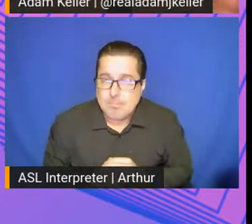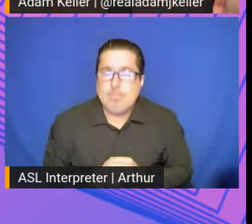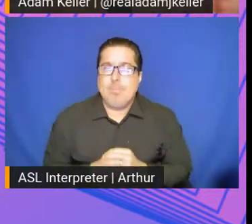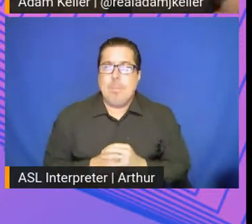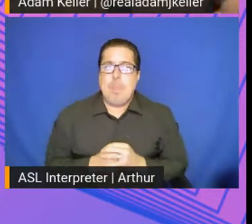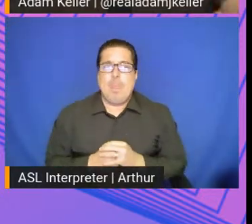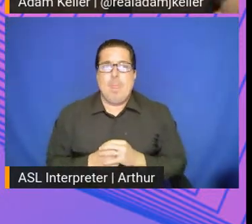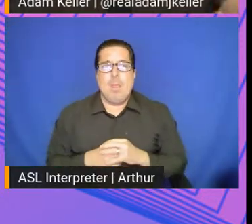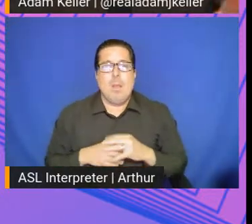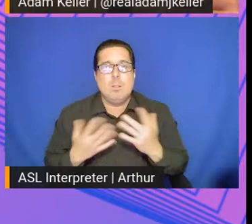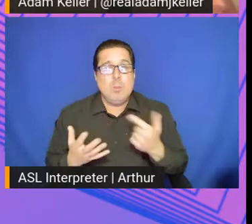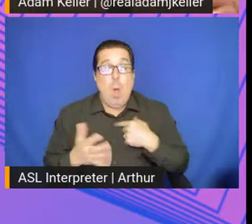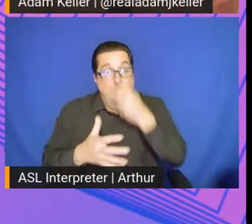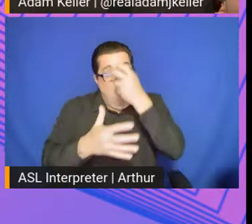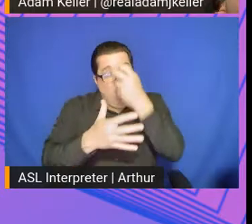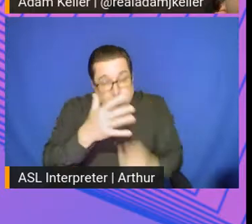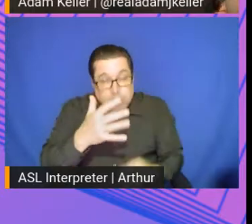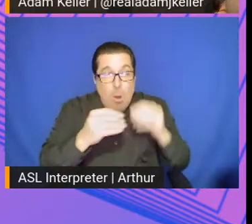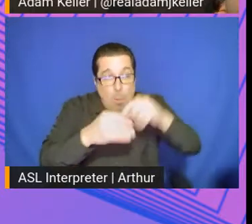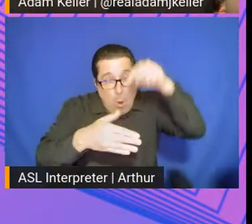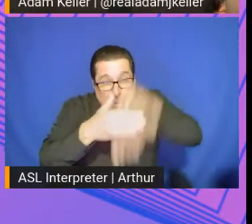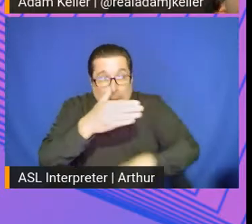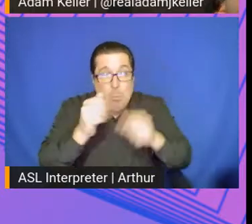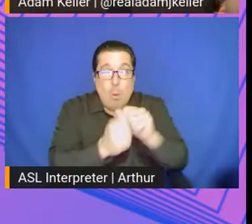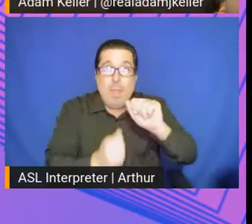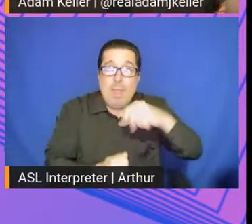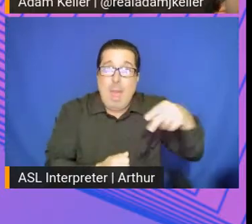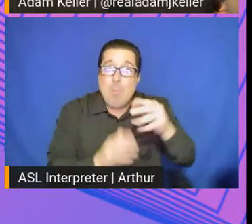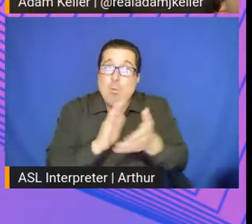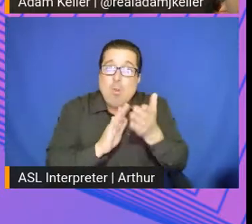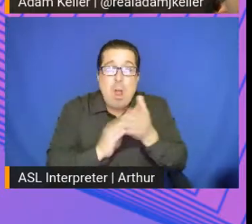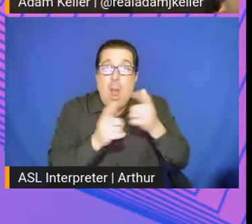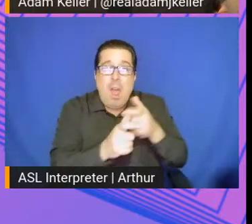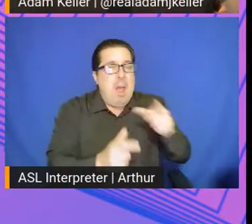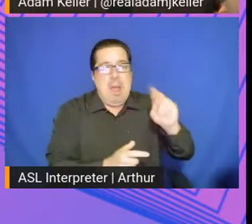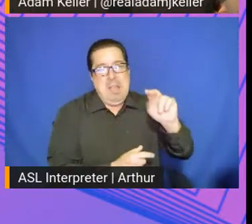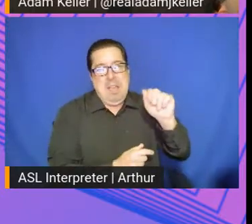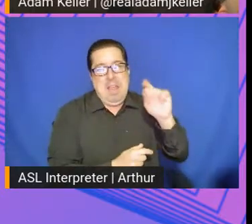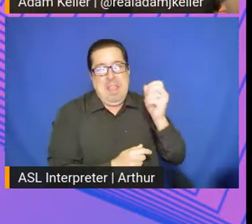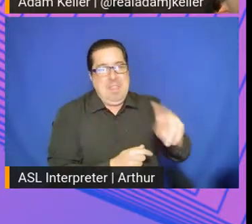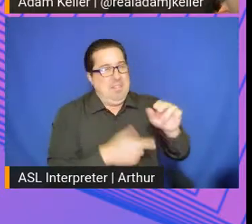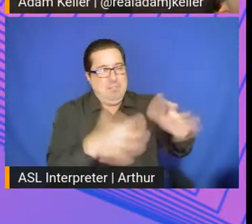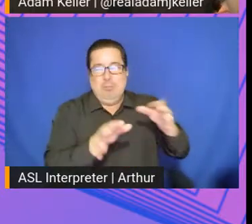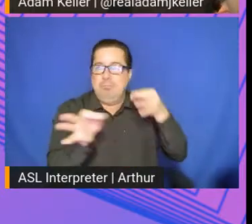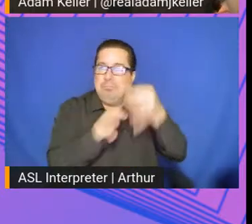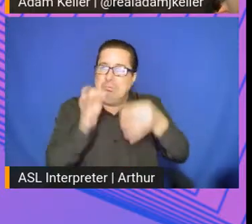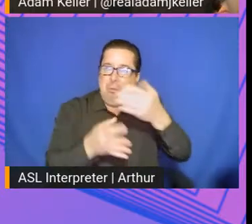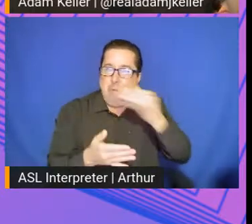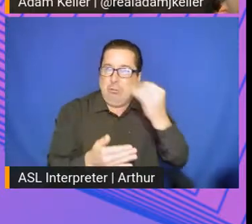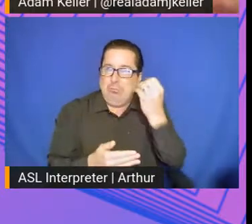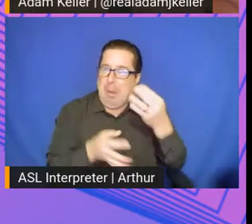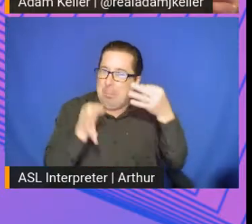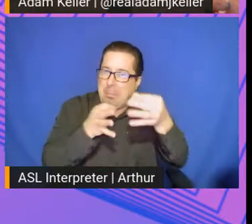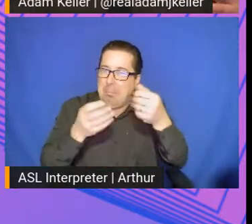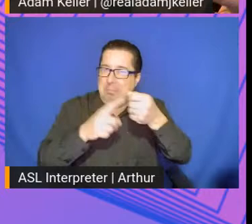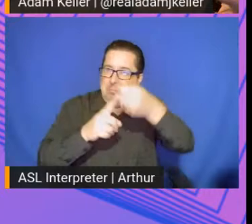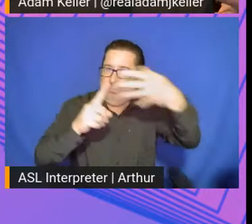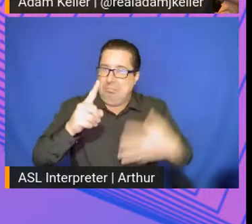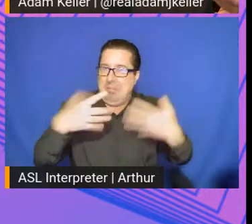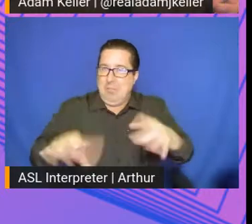So I'm not going to dive too much into App Runner, because I think Nathan did a really good job explaining it. But App Runner